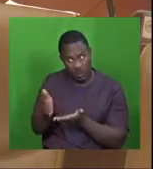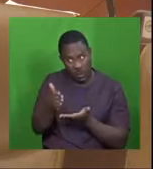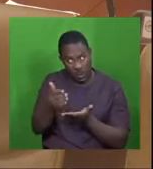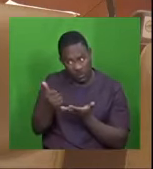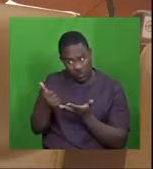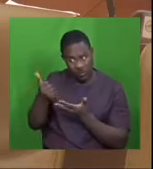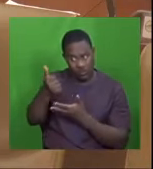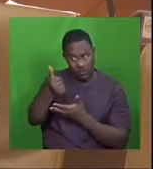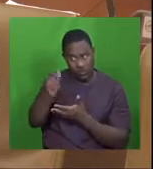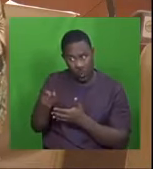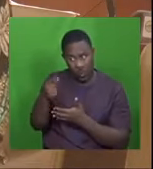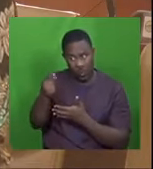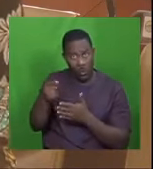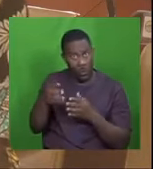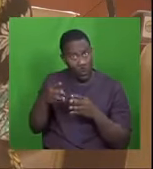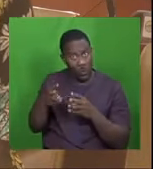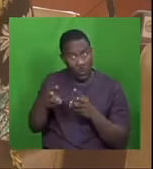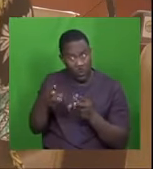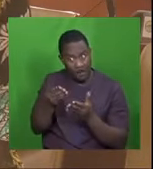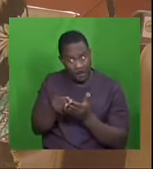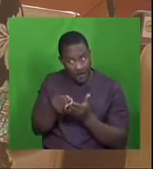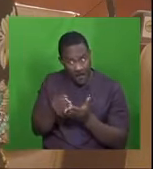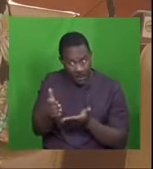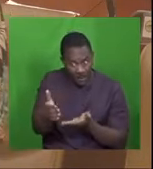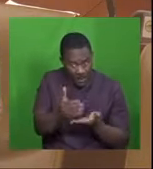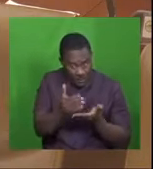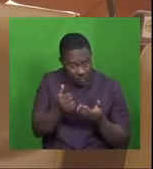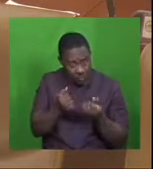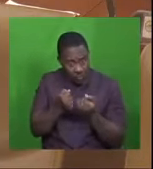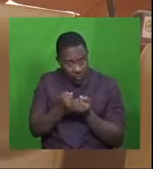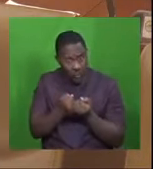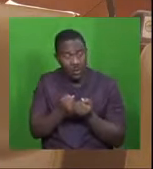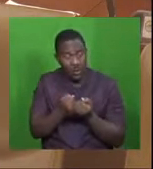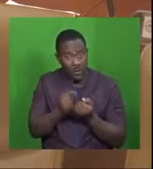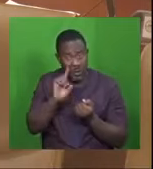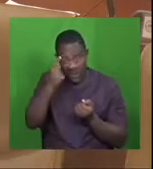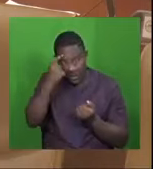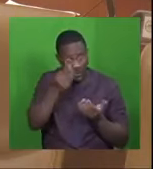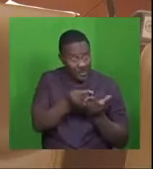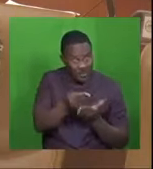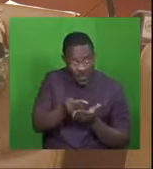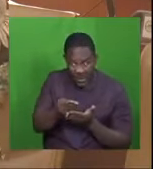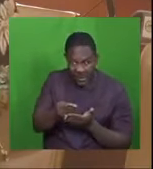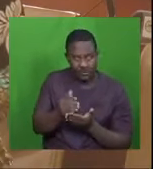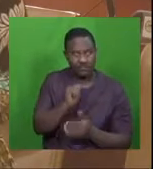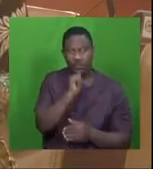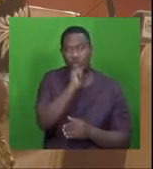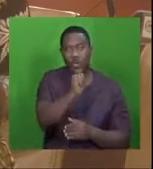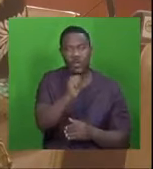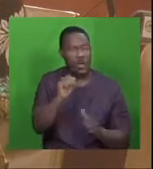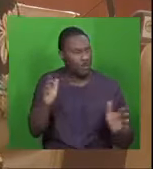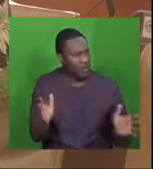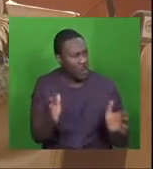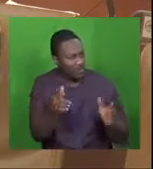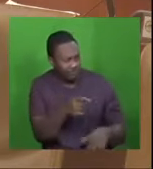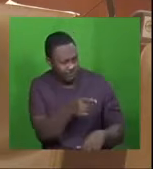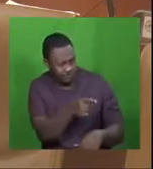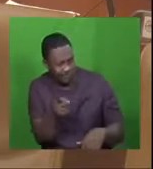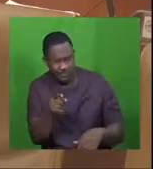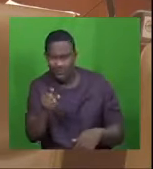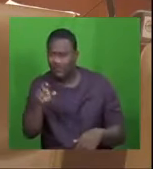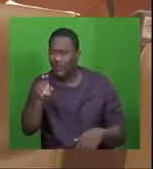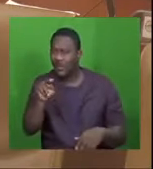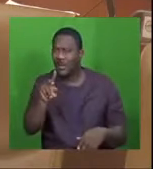there is a need to raise some form of taxes to support our fiscal consolidation. and I'm therefore urging my colleagues on the other